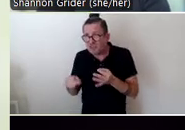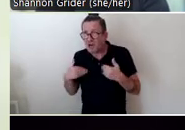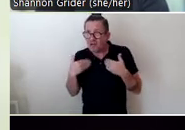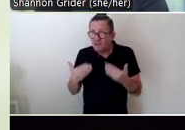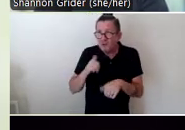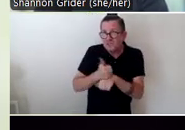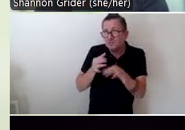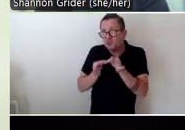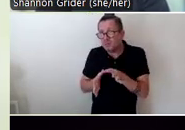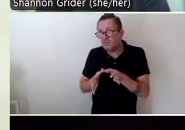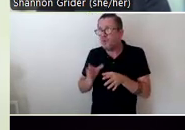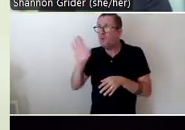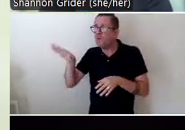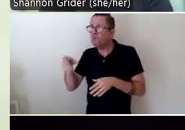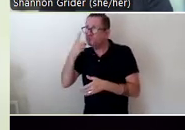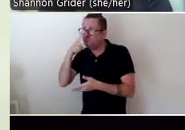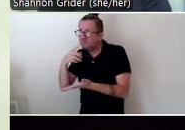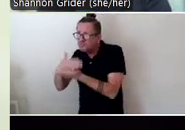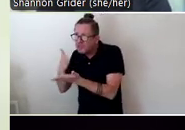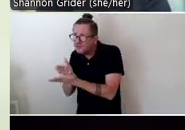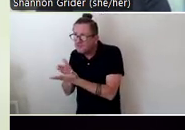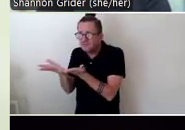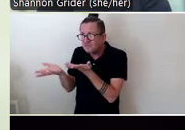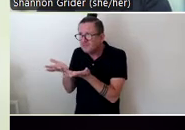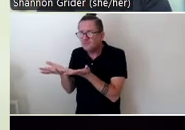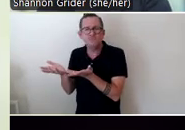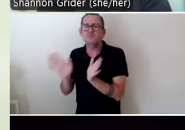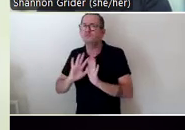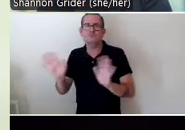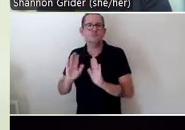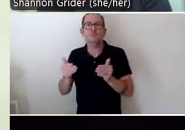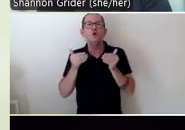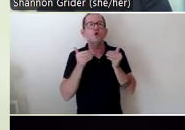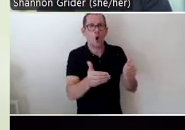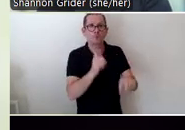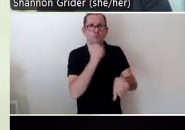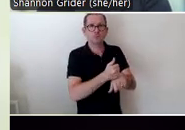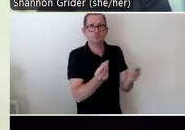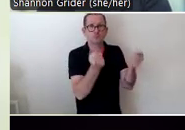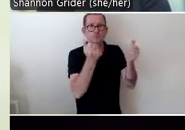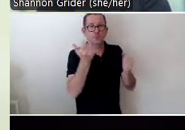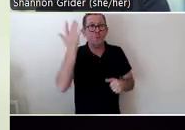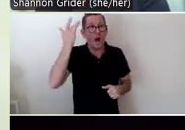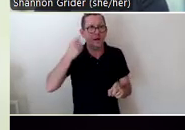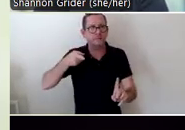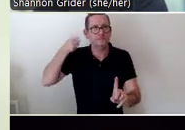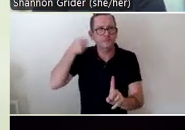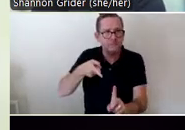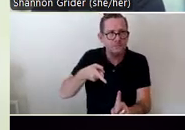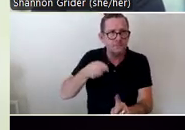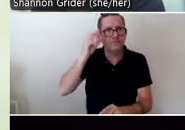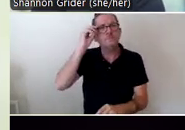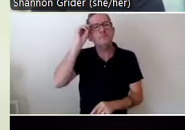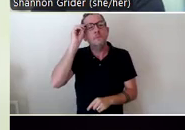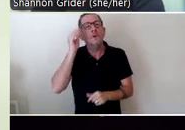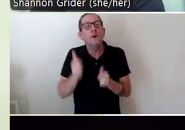arrange to have your interpreter or captioner. Don't wait until the week before, 2 weeks before, or I know that there's sometimes budgetary